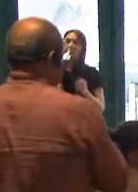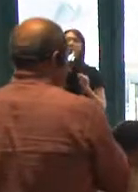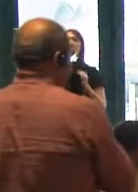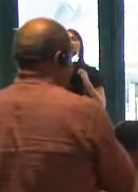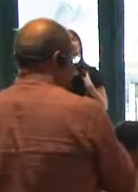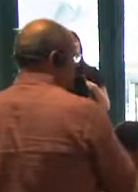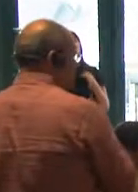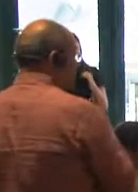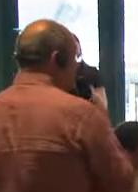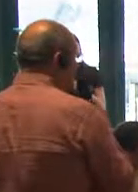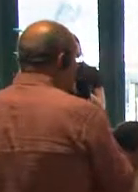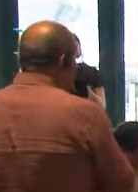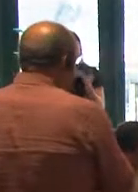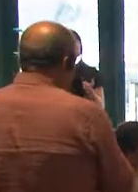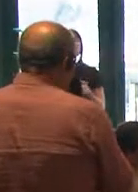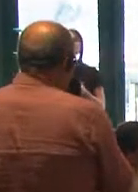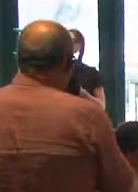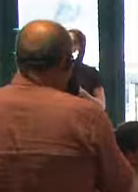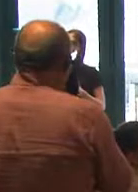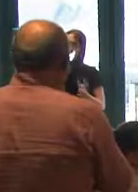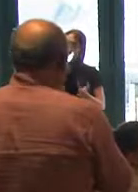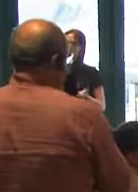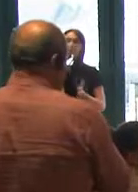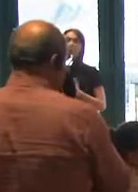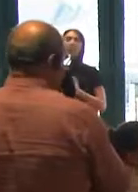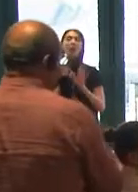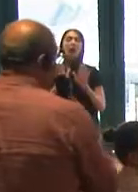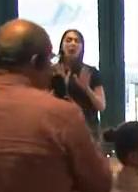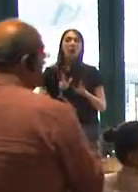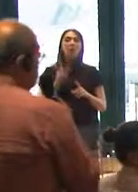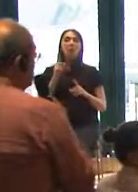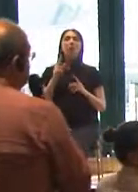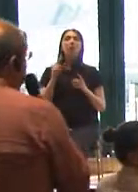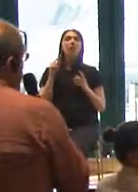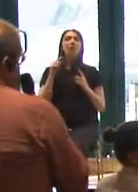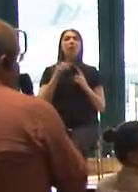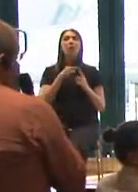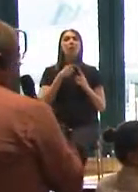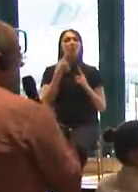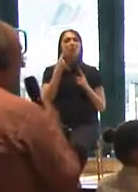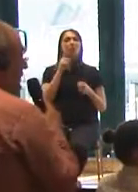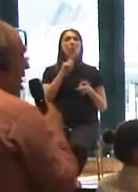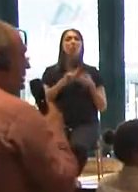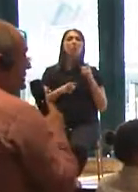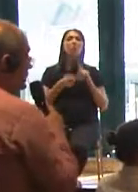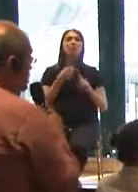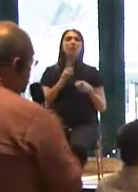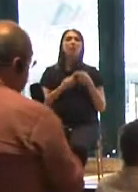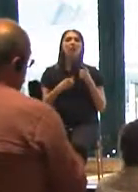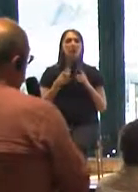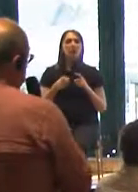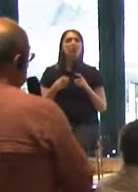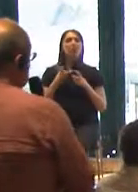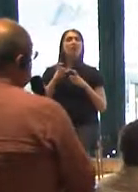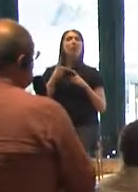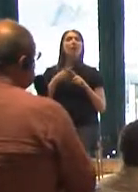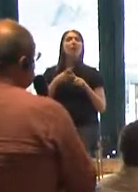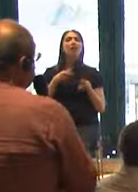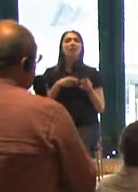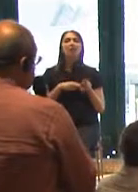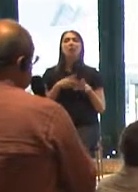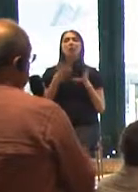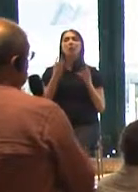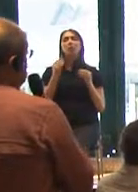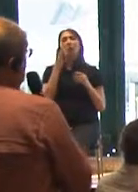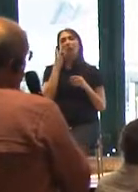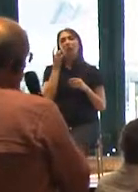is indeed a human rights issue however we have now arrived at such